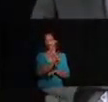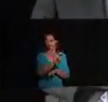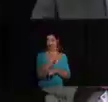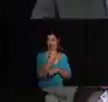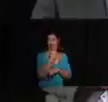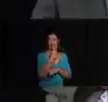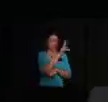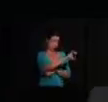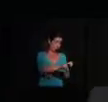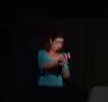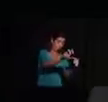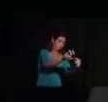on a journey, and